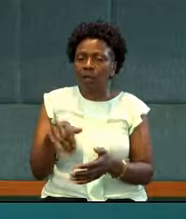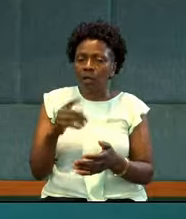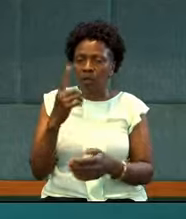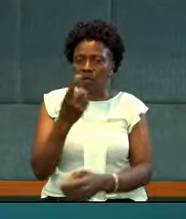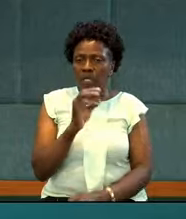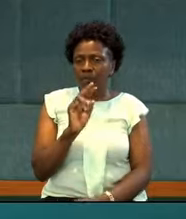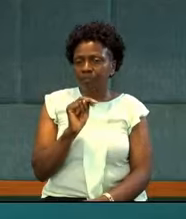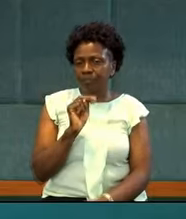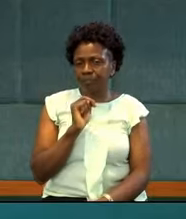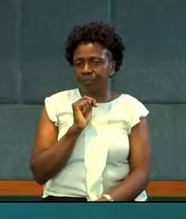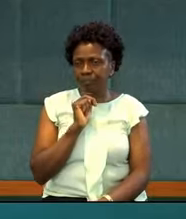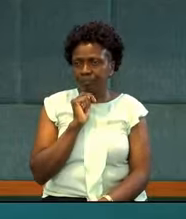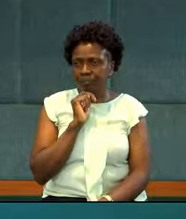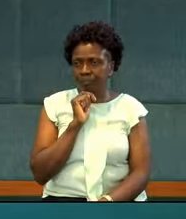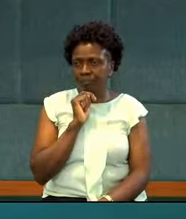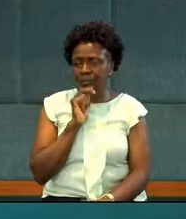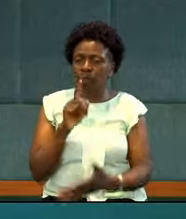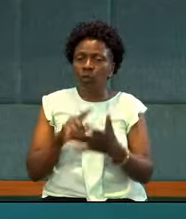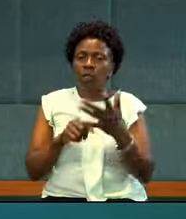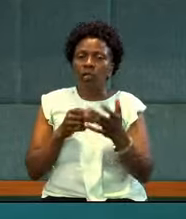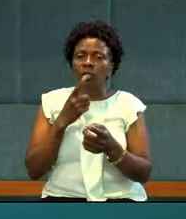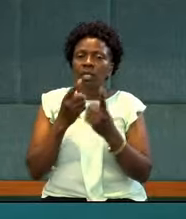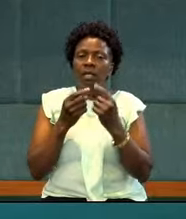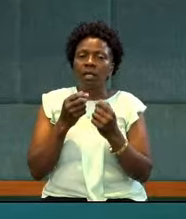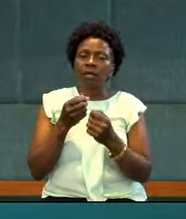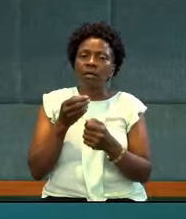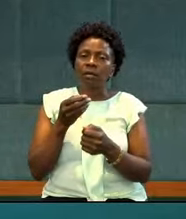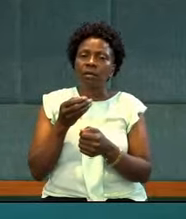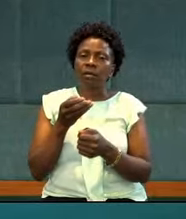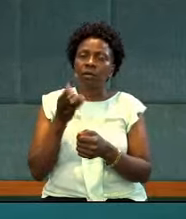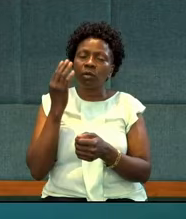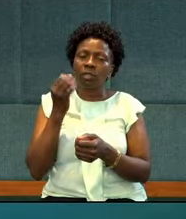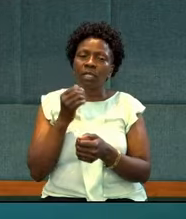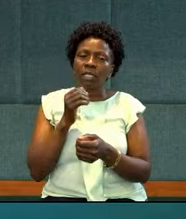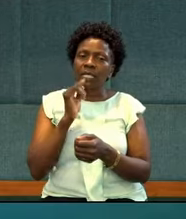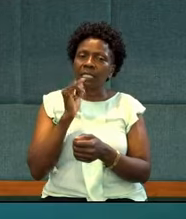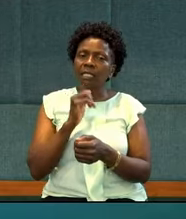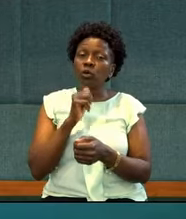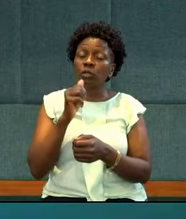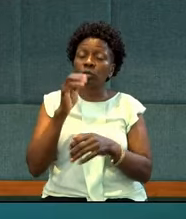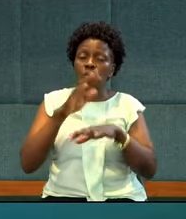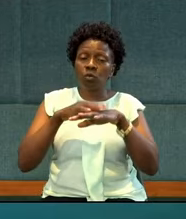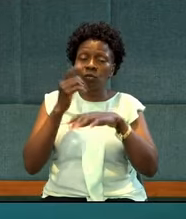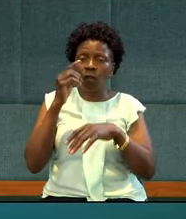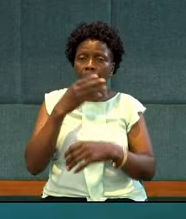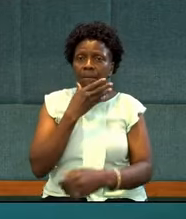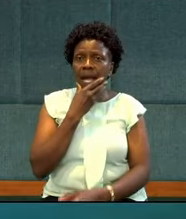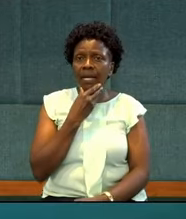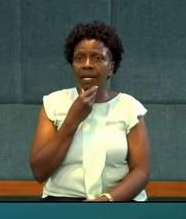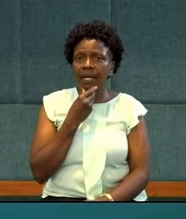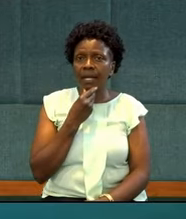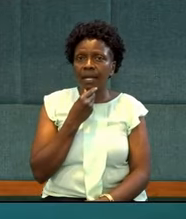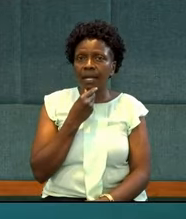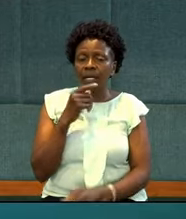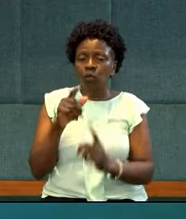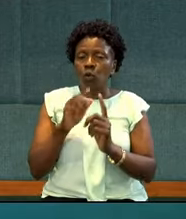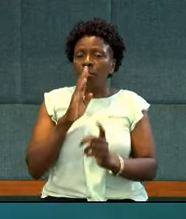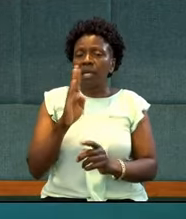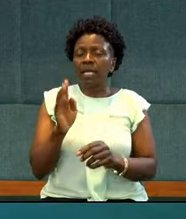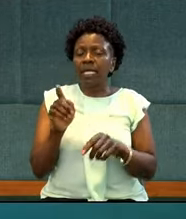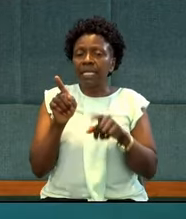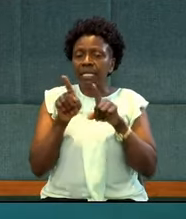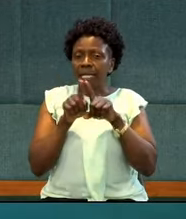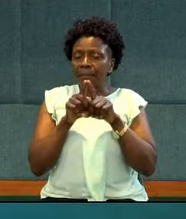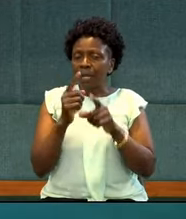loneliness. That's not what he was talking about. What he was saying was, it's not good for a man to be like